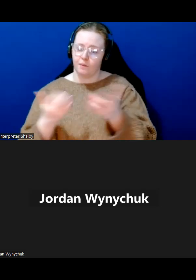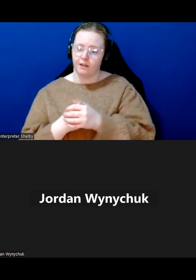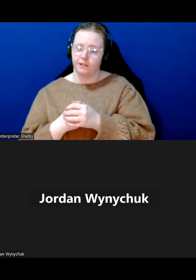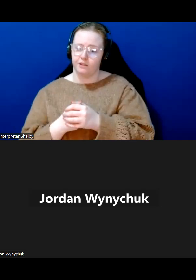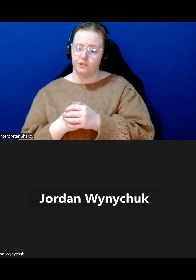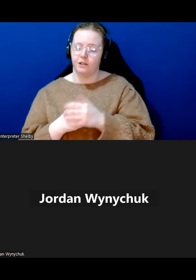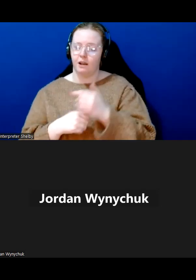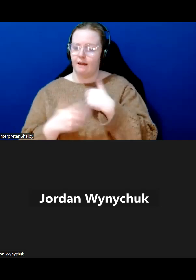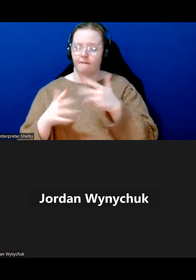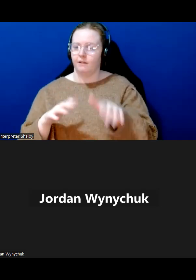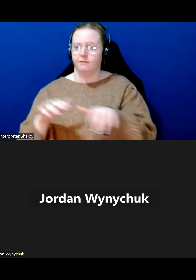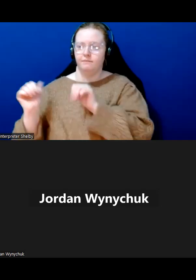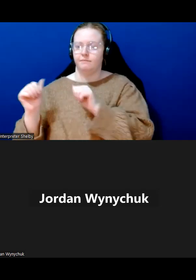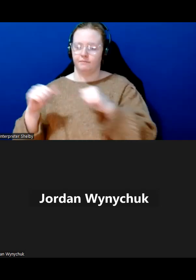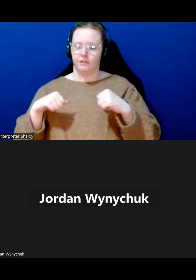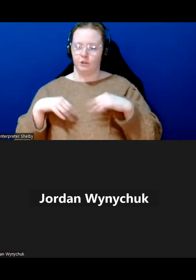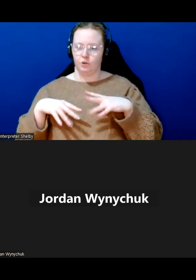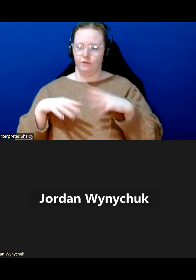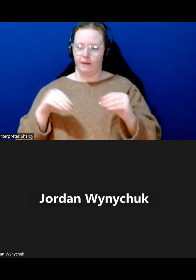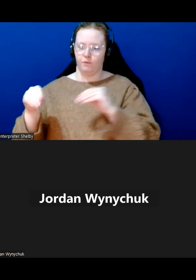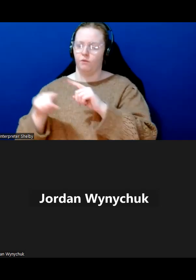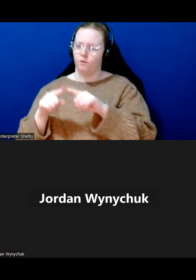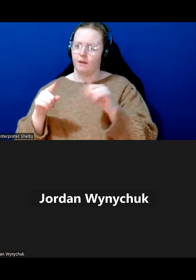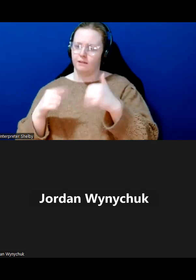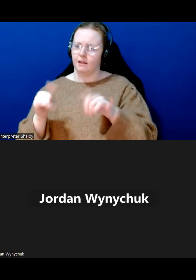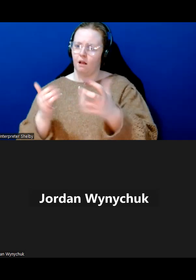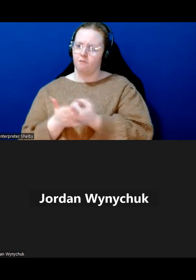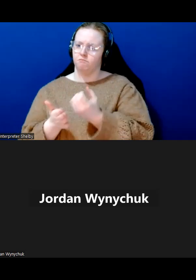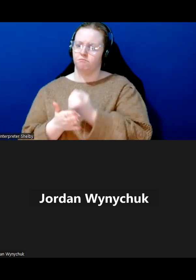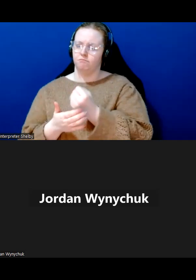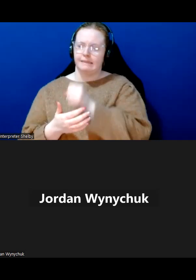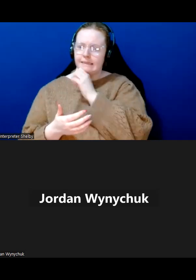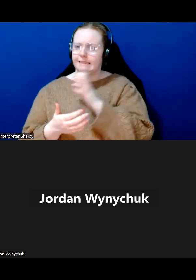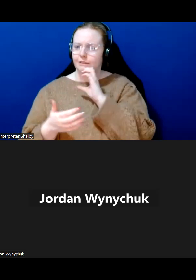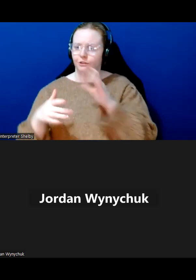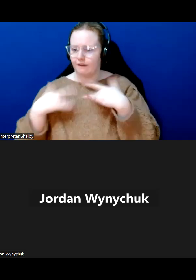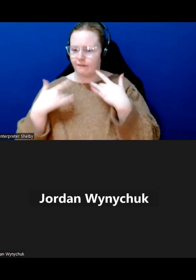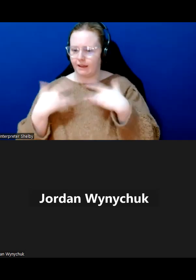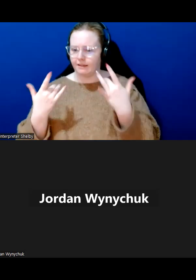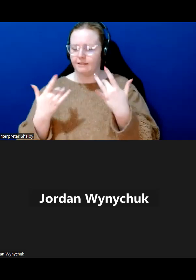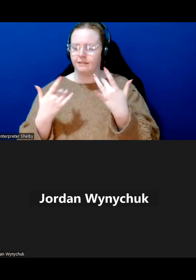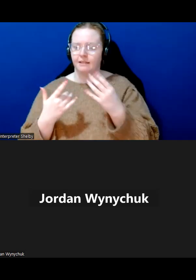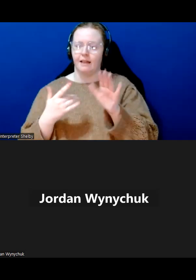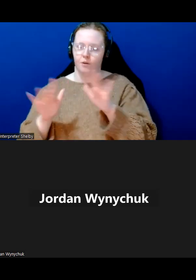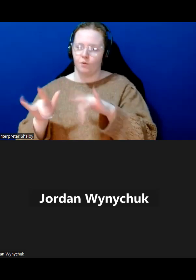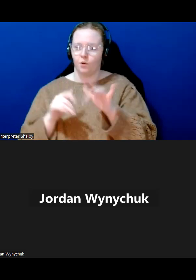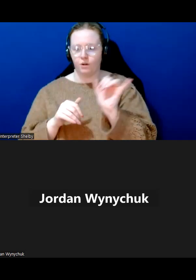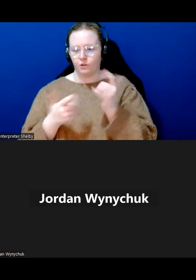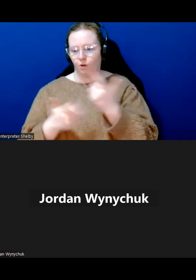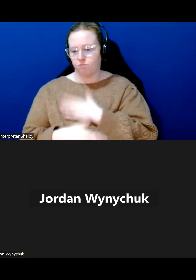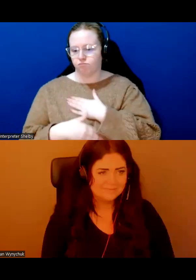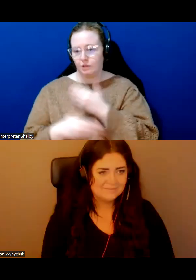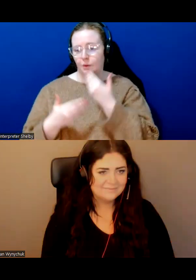left Newfoundland, I do some of the seniors things, and I do your recordings for sure. Thank you